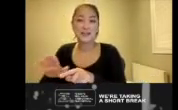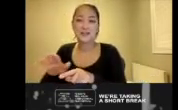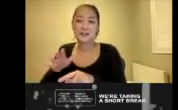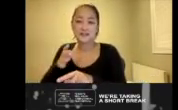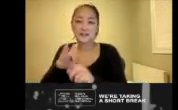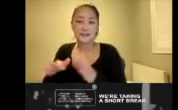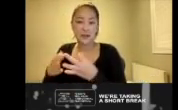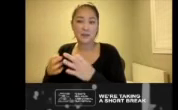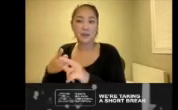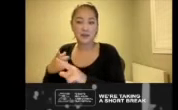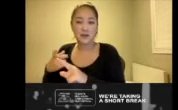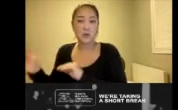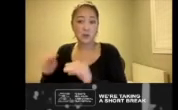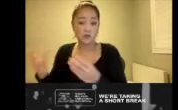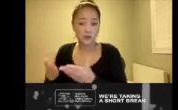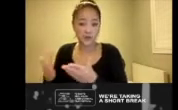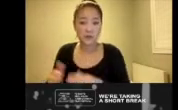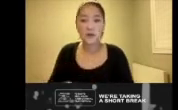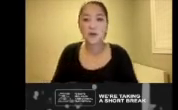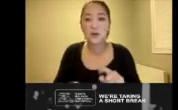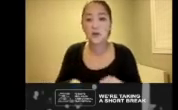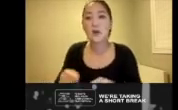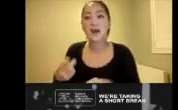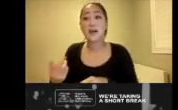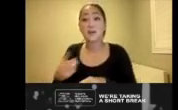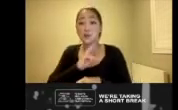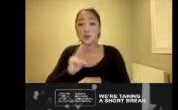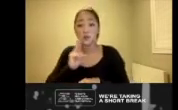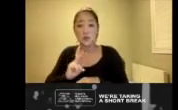and Shri and Bo and Iraniman, they live